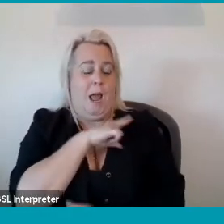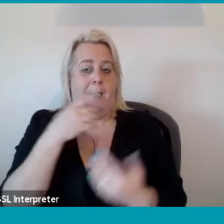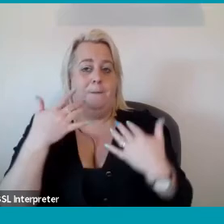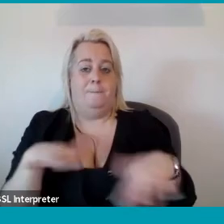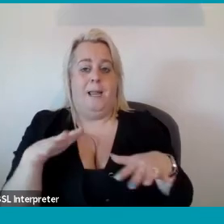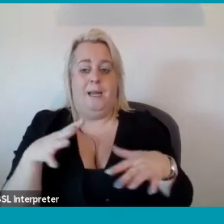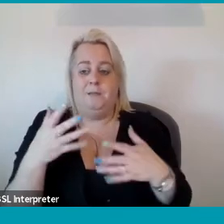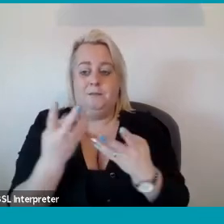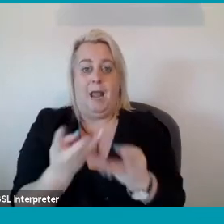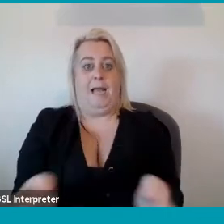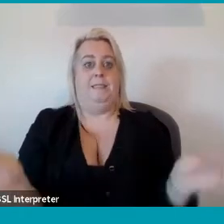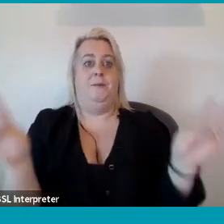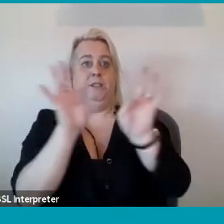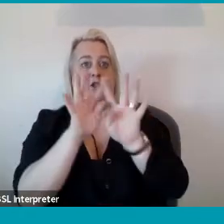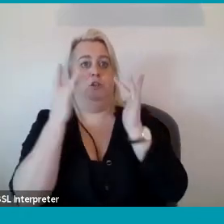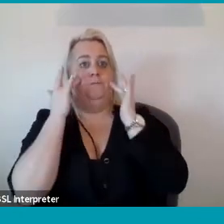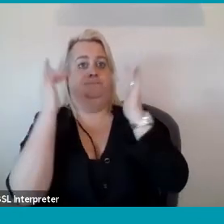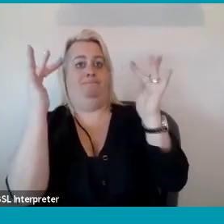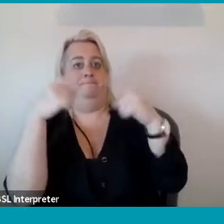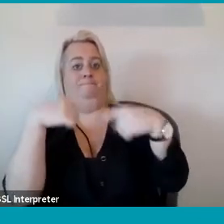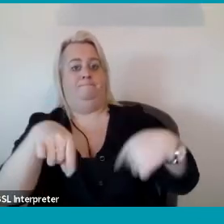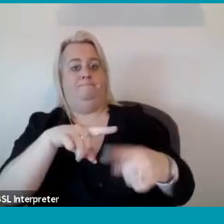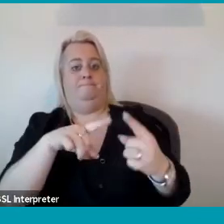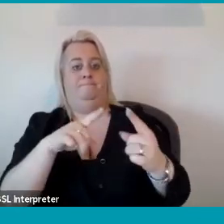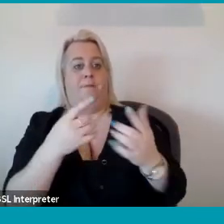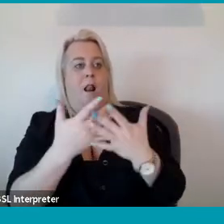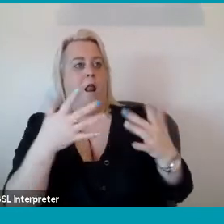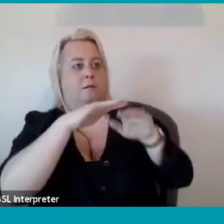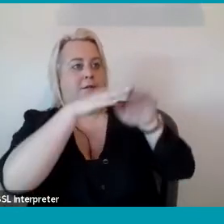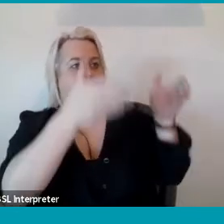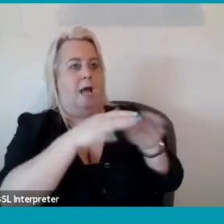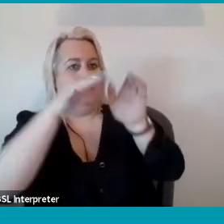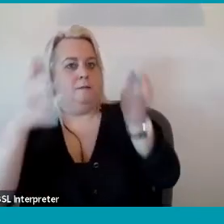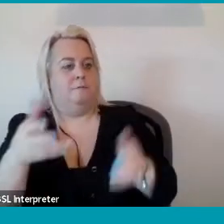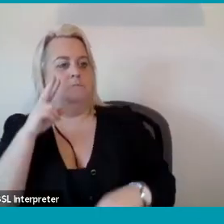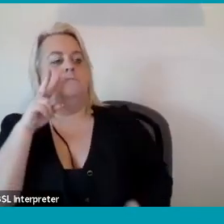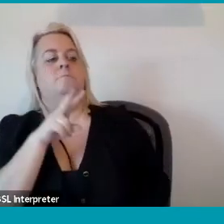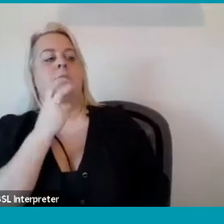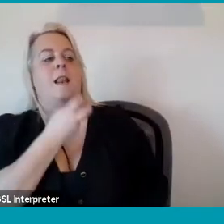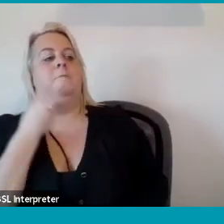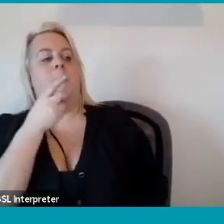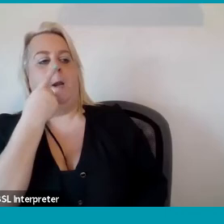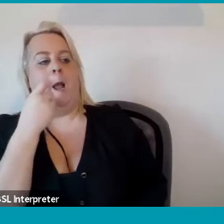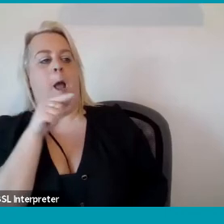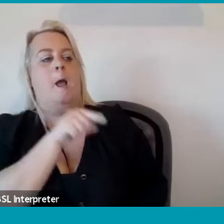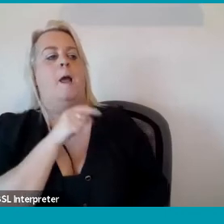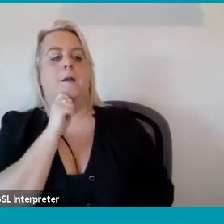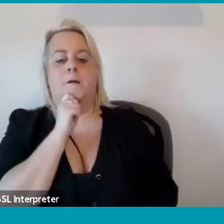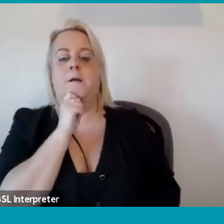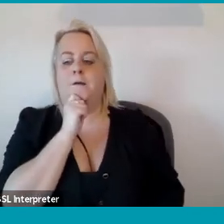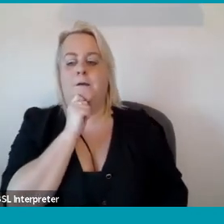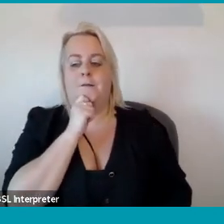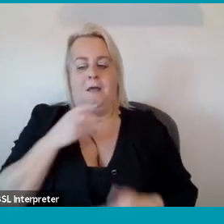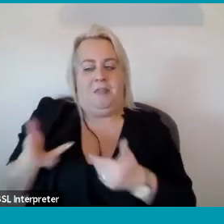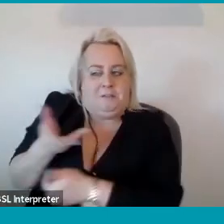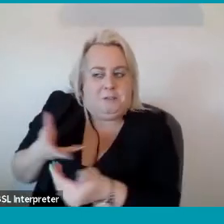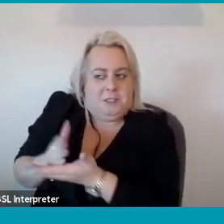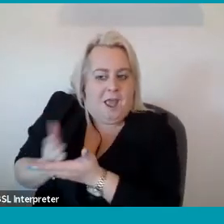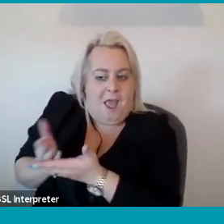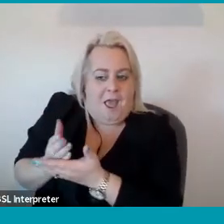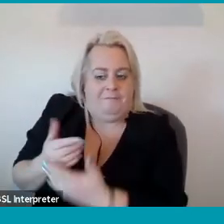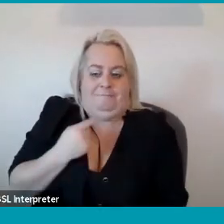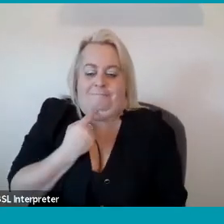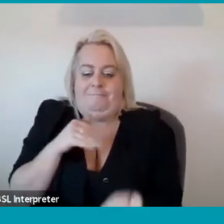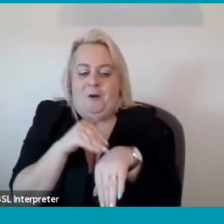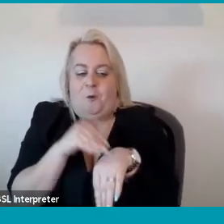our competitors have been on different stands. She's able to lip read and tell us what they're saying to their people. So that's always, maybe that's a bit of a